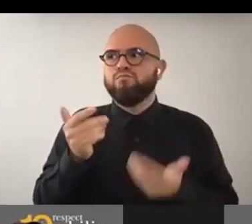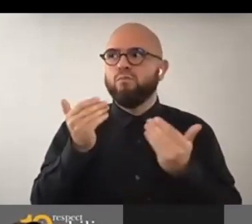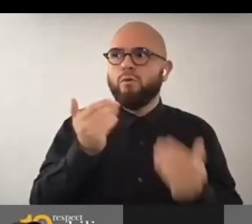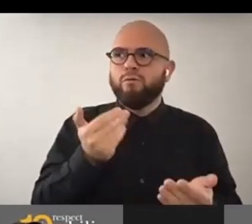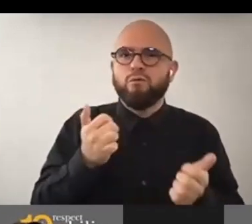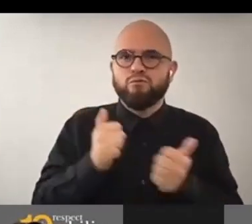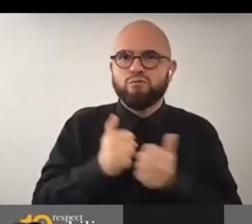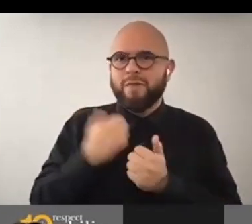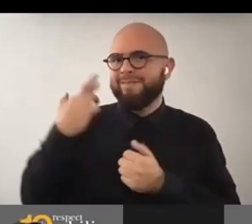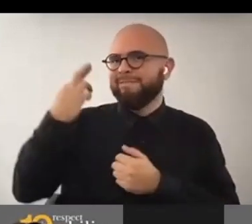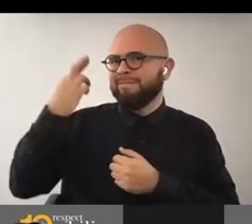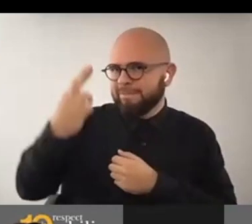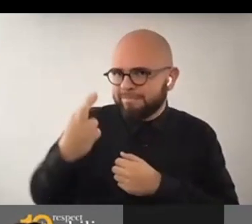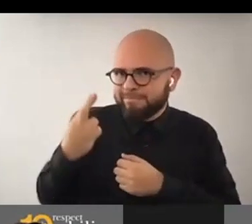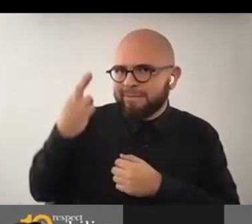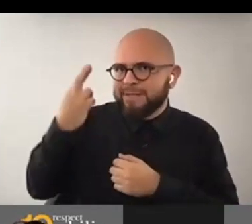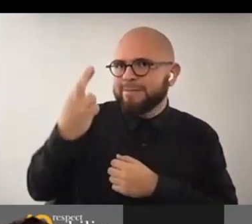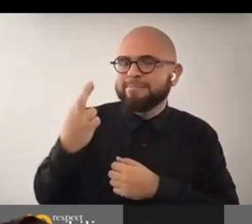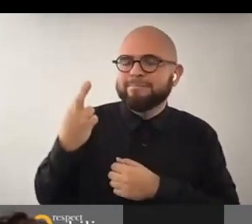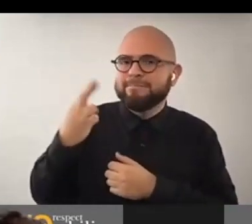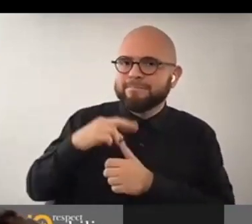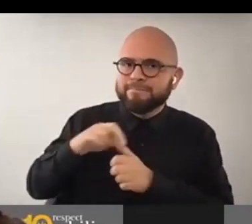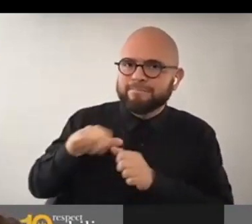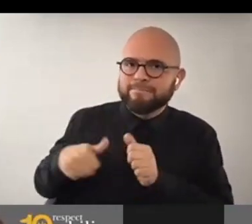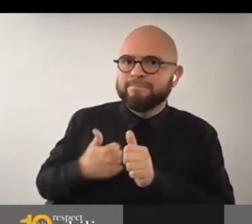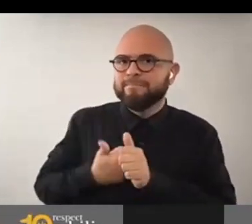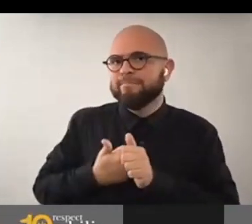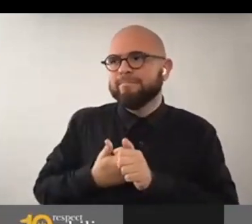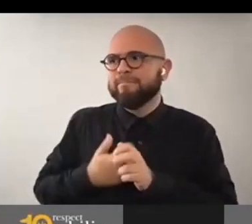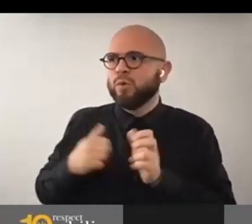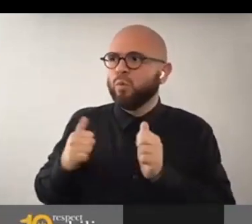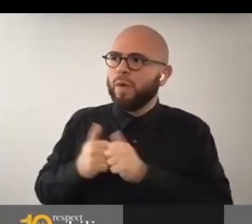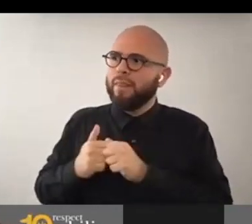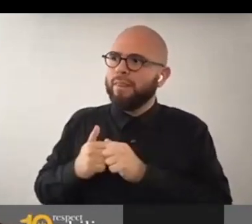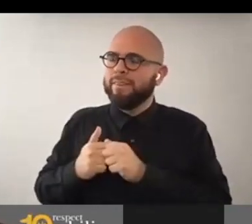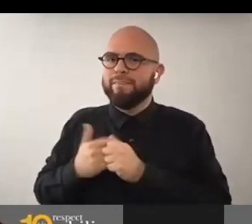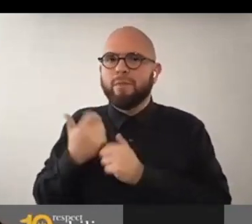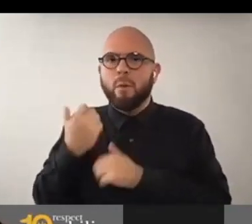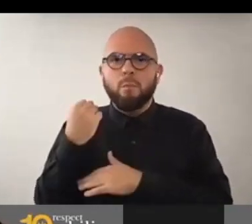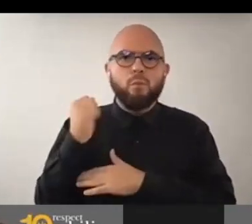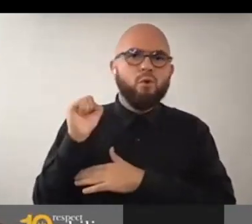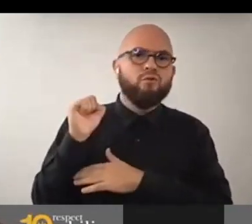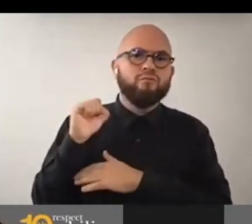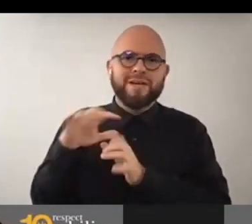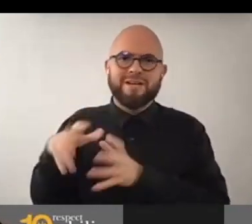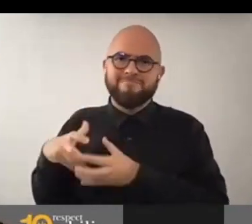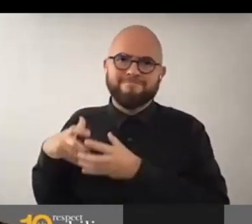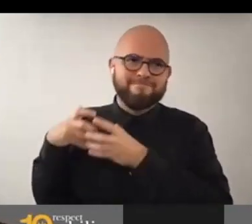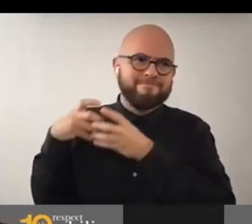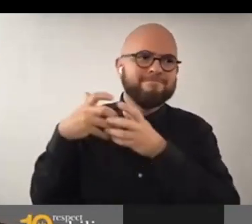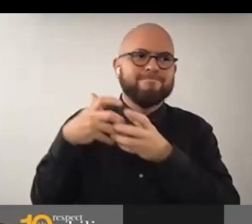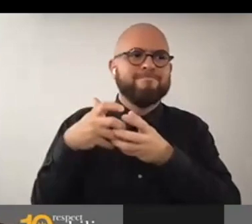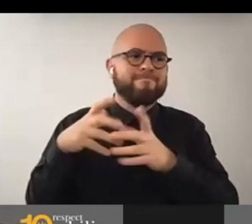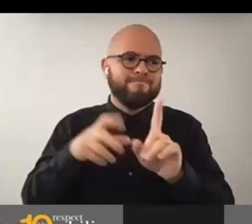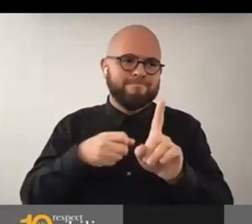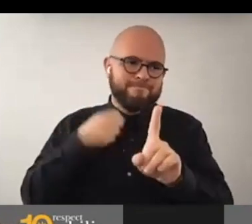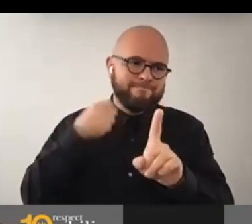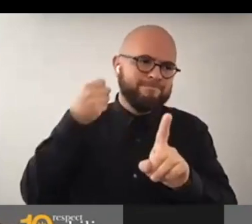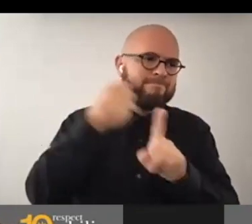a movement, with something that's going to affect others